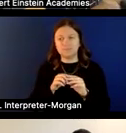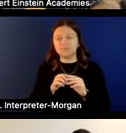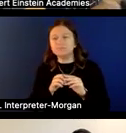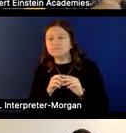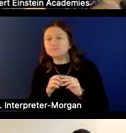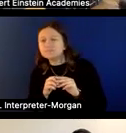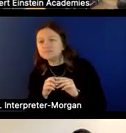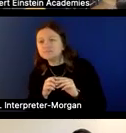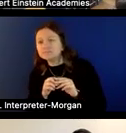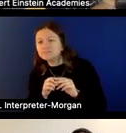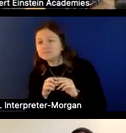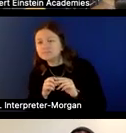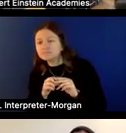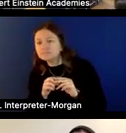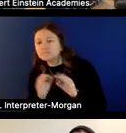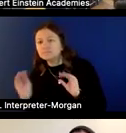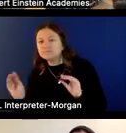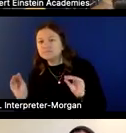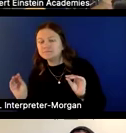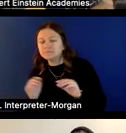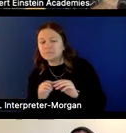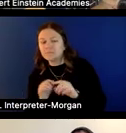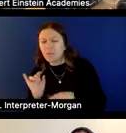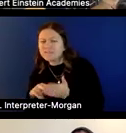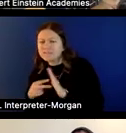sorry, yeah.